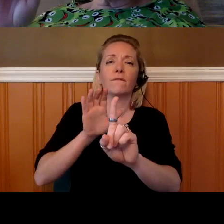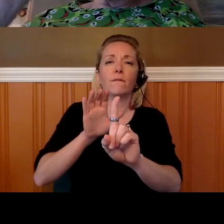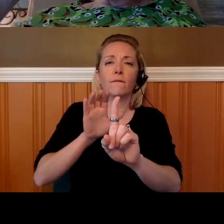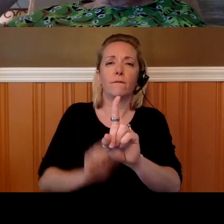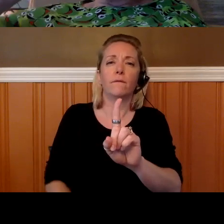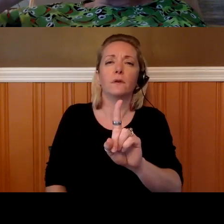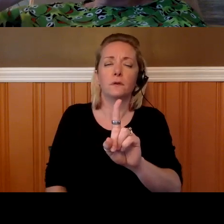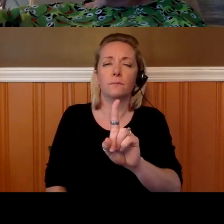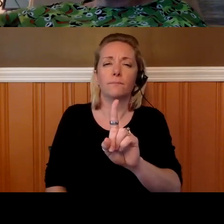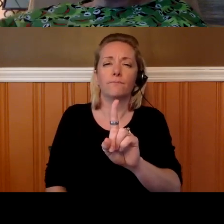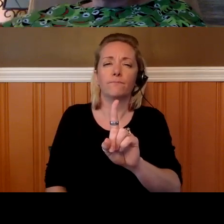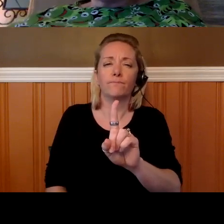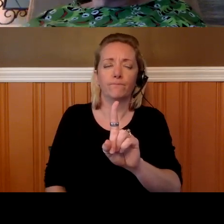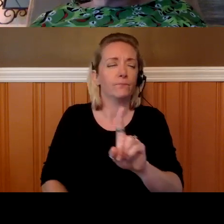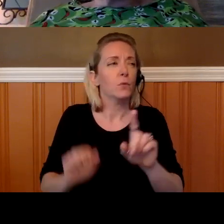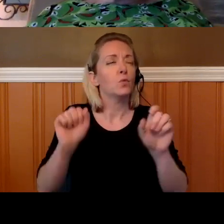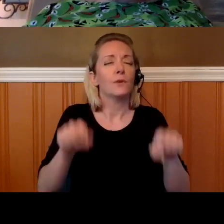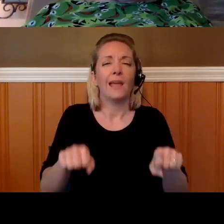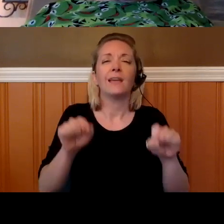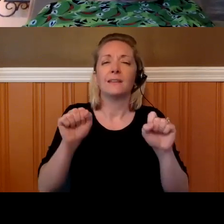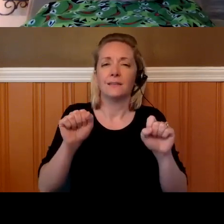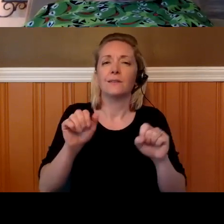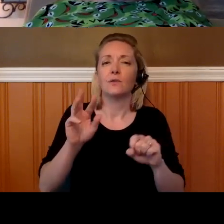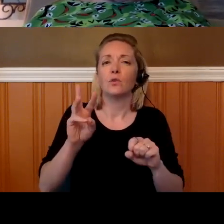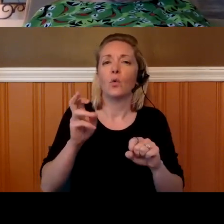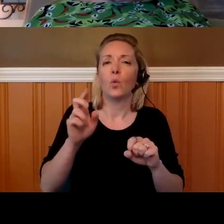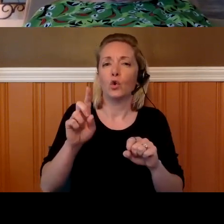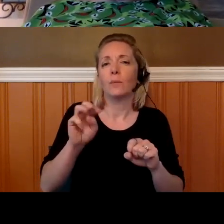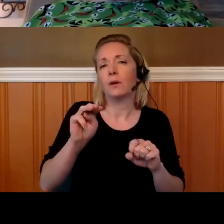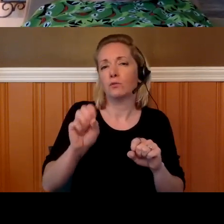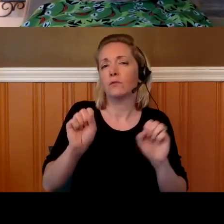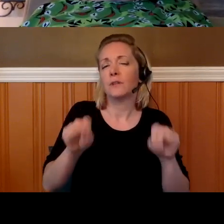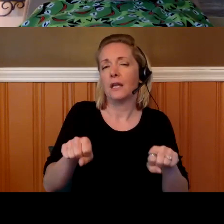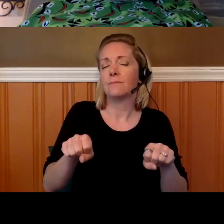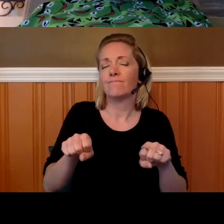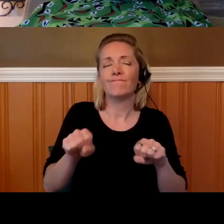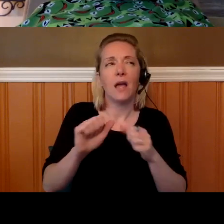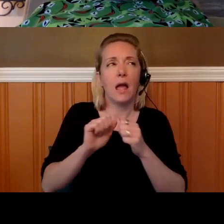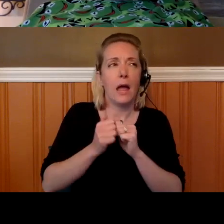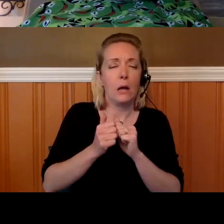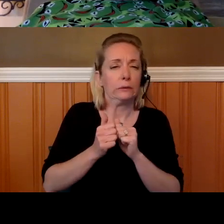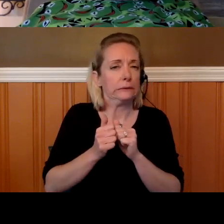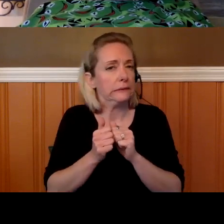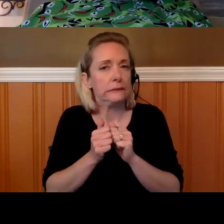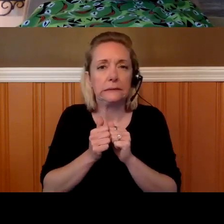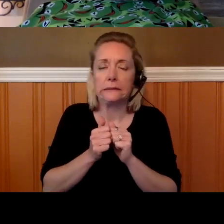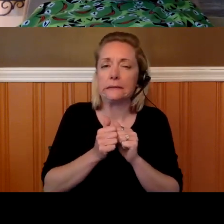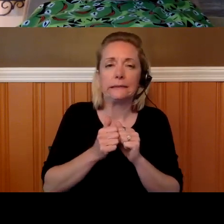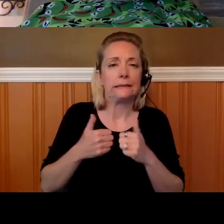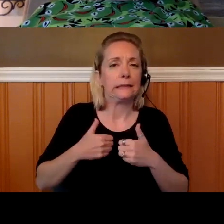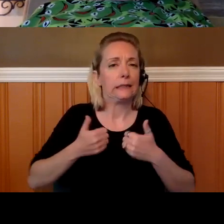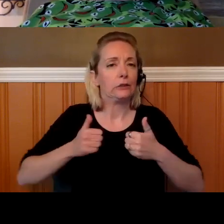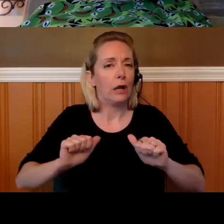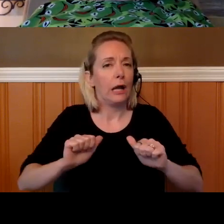then you can remove the background. That can be done in Word also. I'm not real good at that. I tried it one time and it